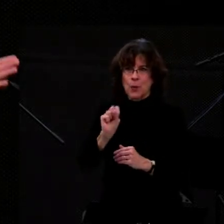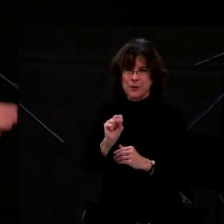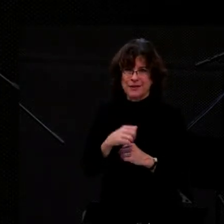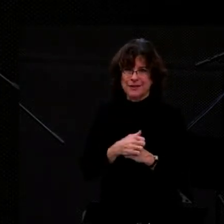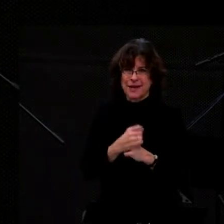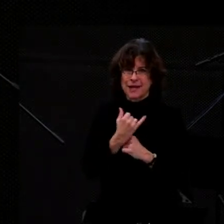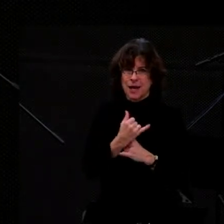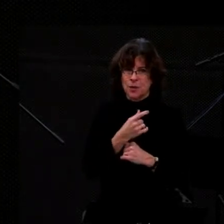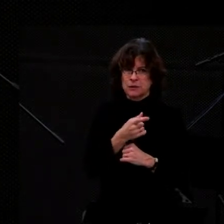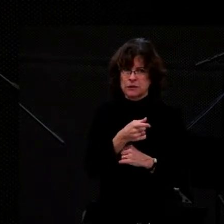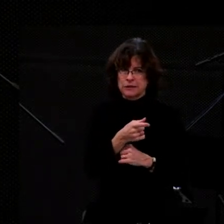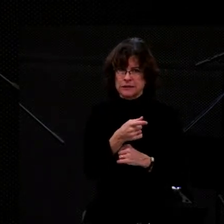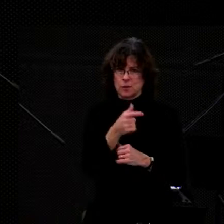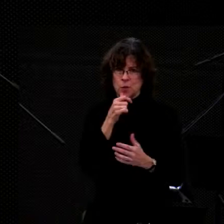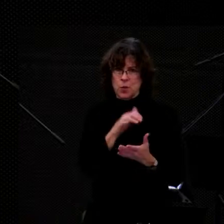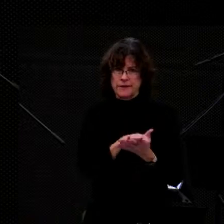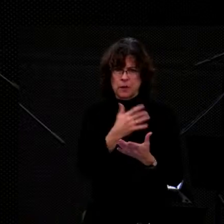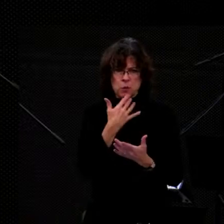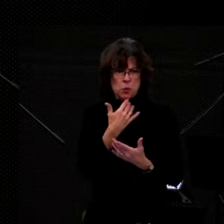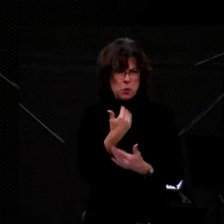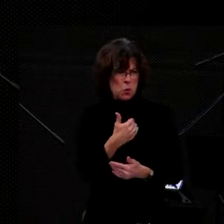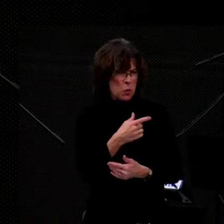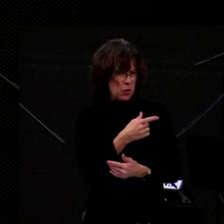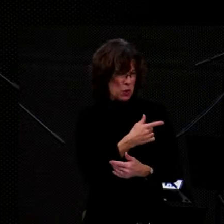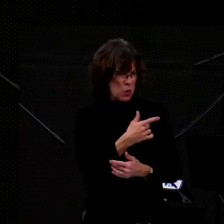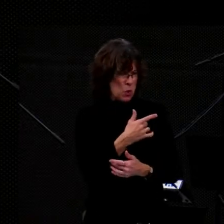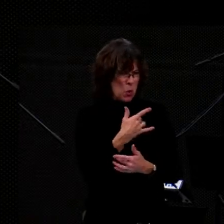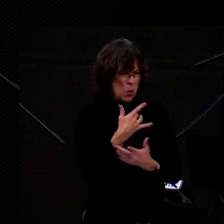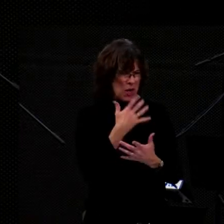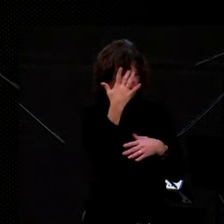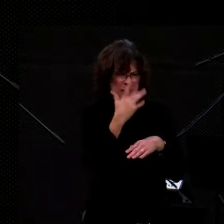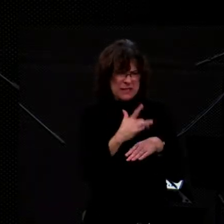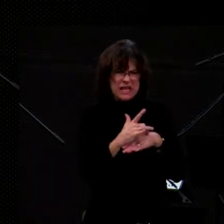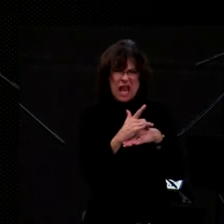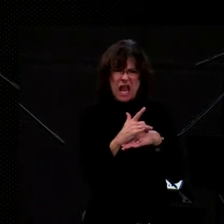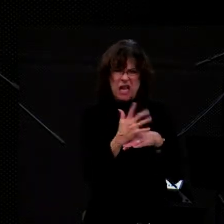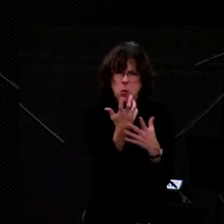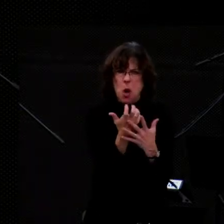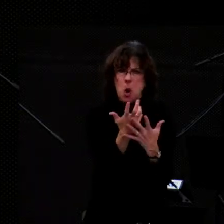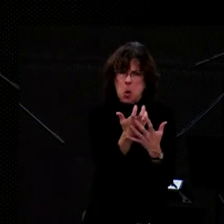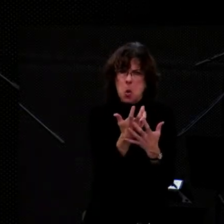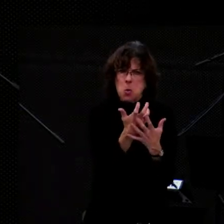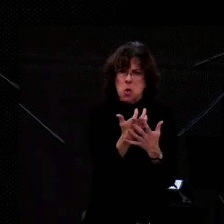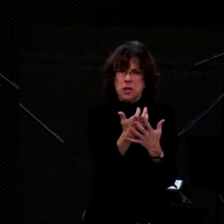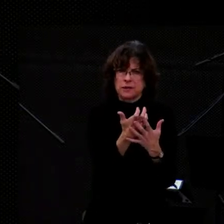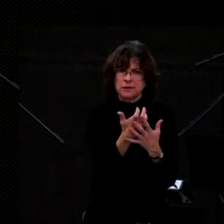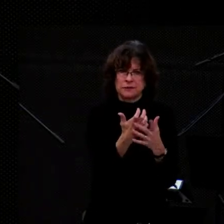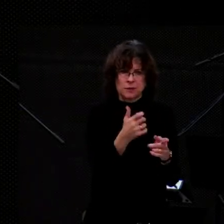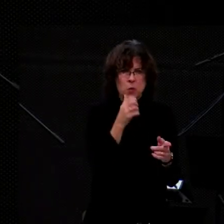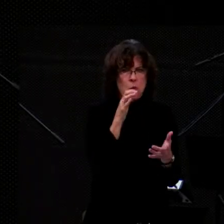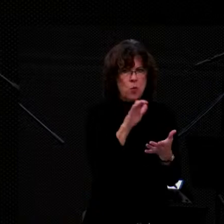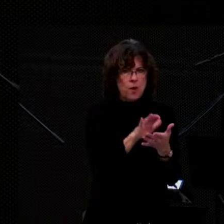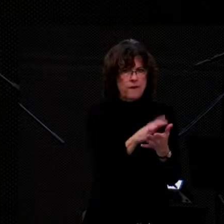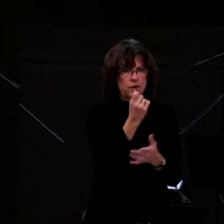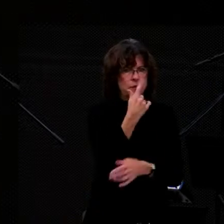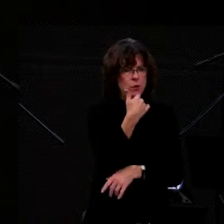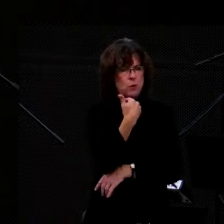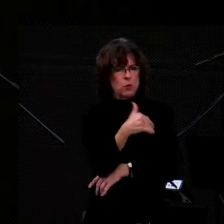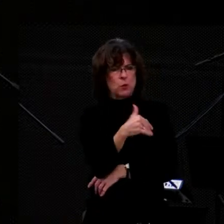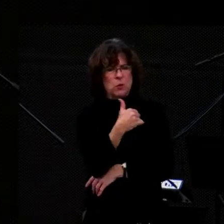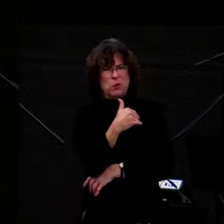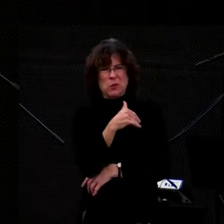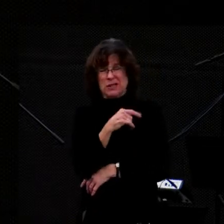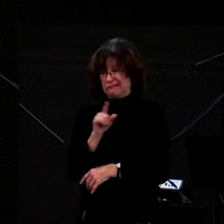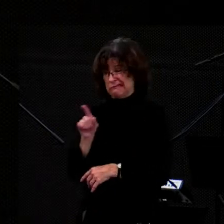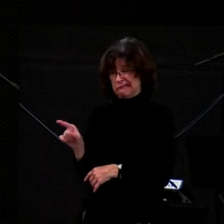this obsession in her husband is heading. Haman doesn't see it yet, but she does. In fact, she says, if